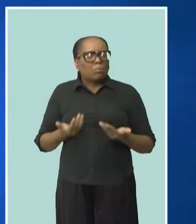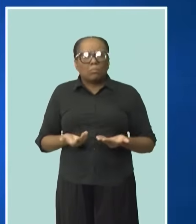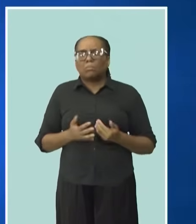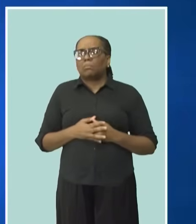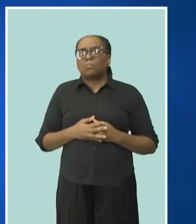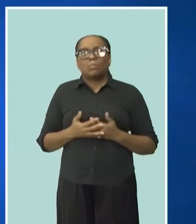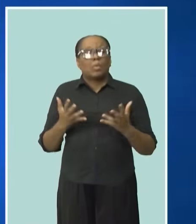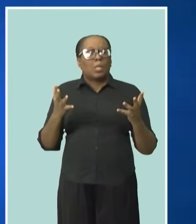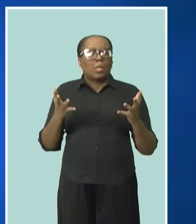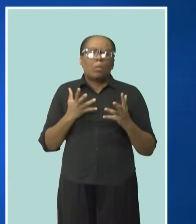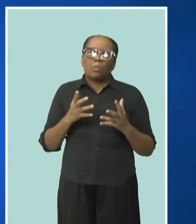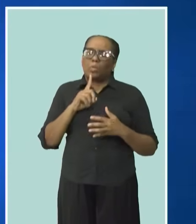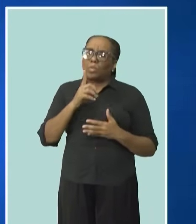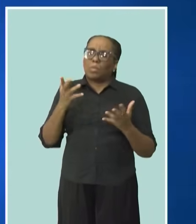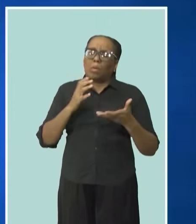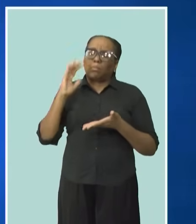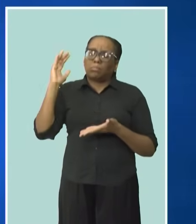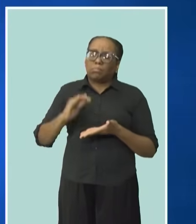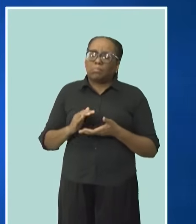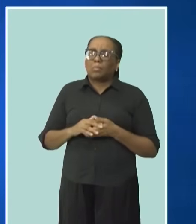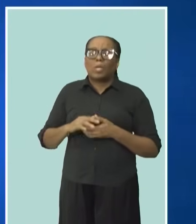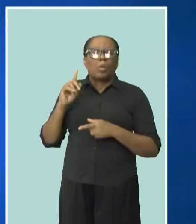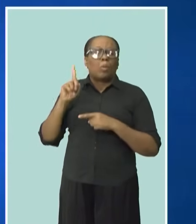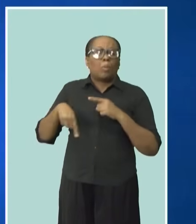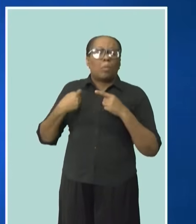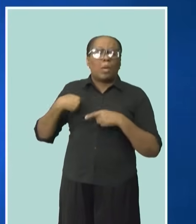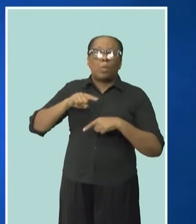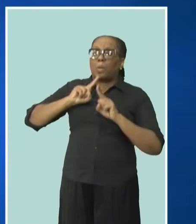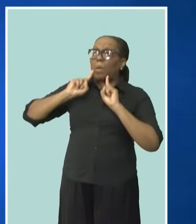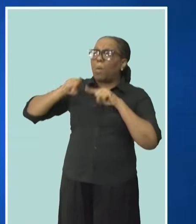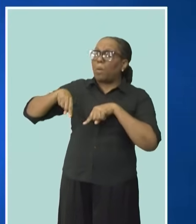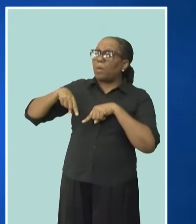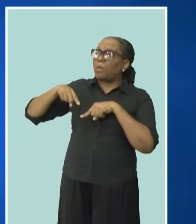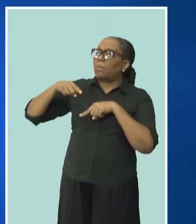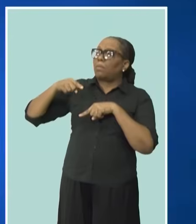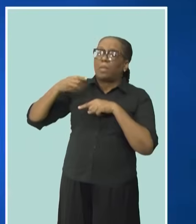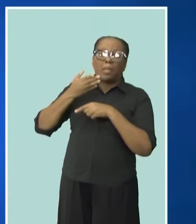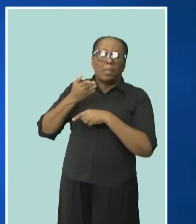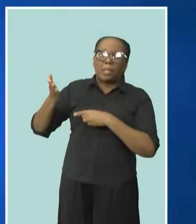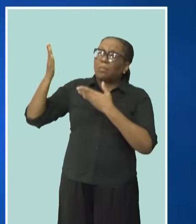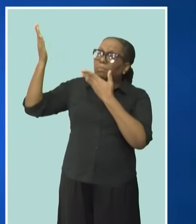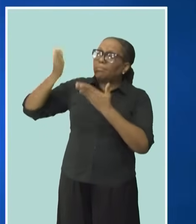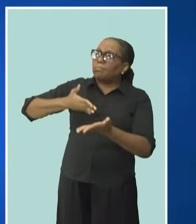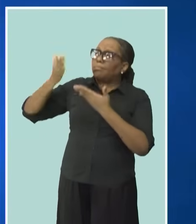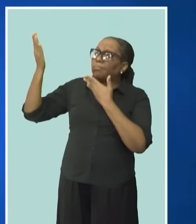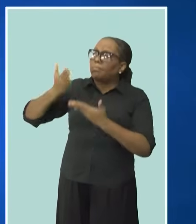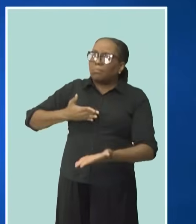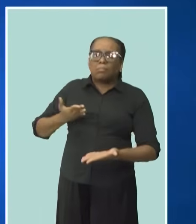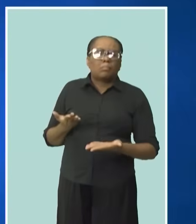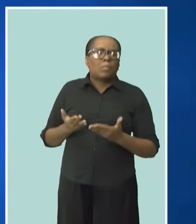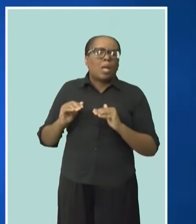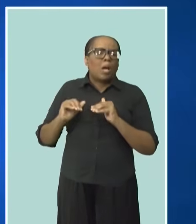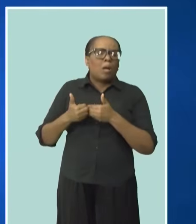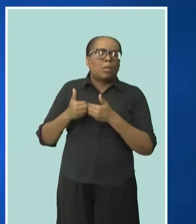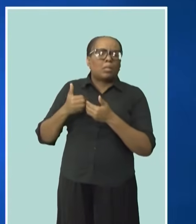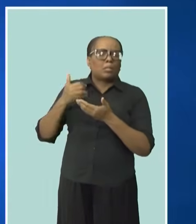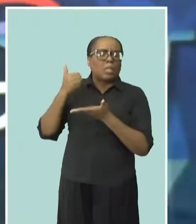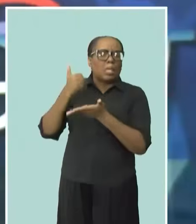tariffs on imports, yes, but also generally in the marketplace.